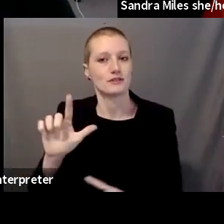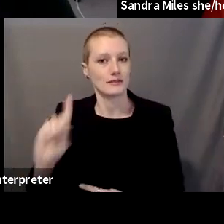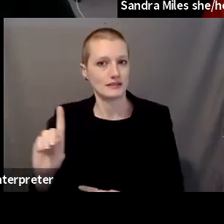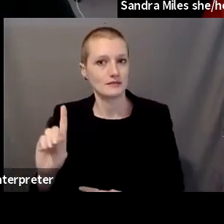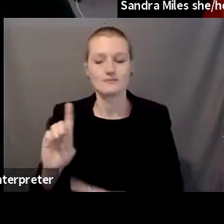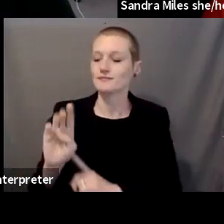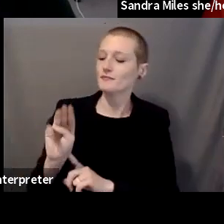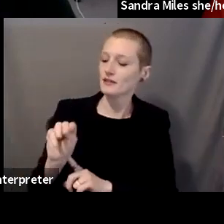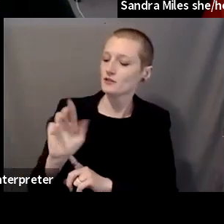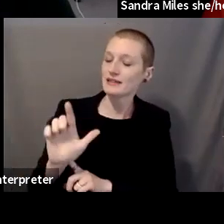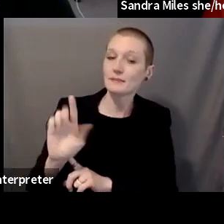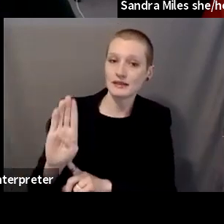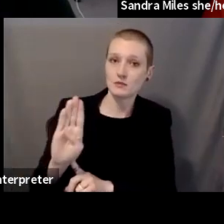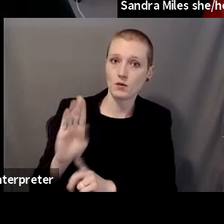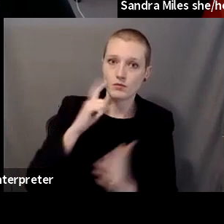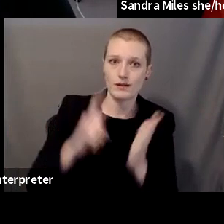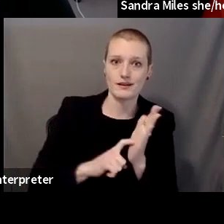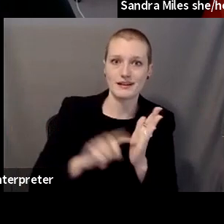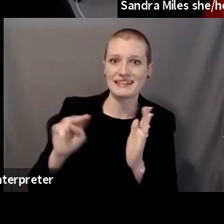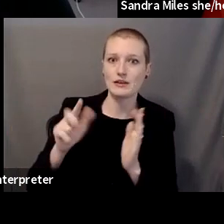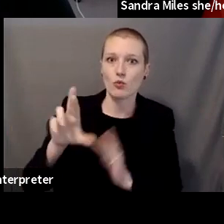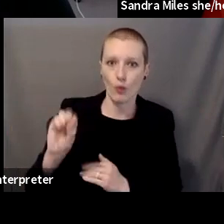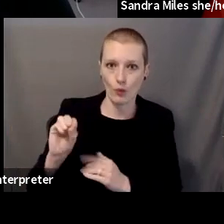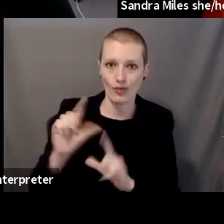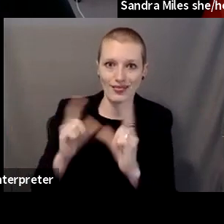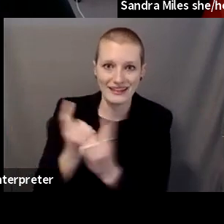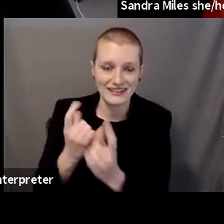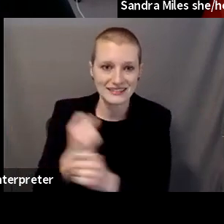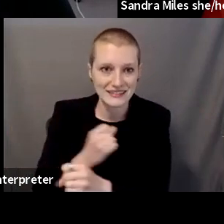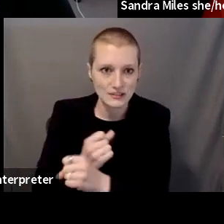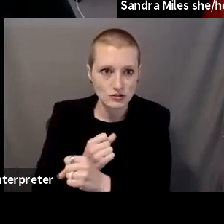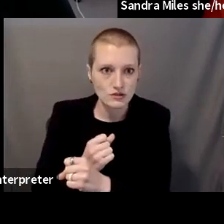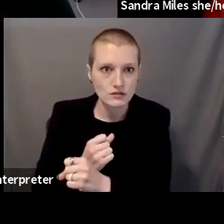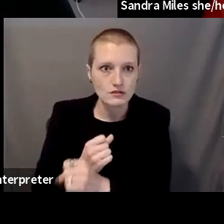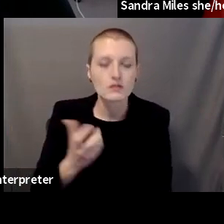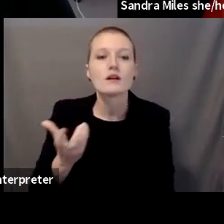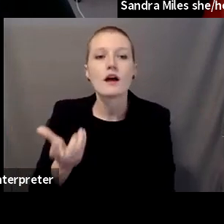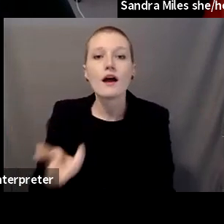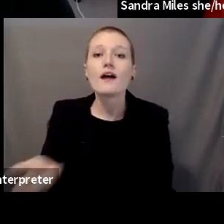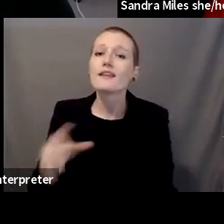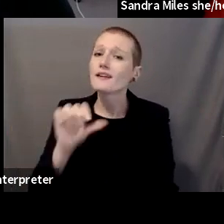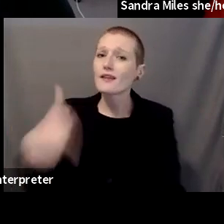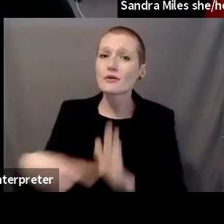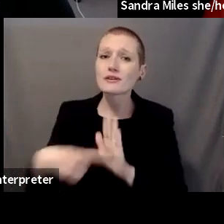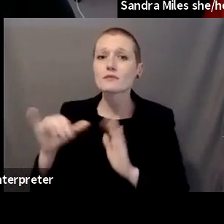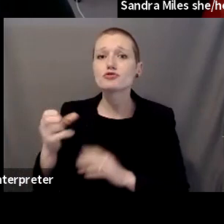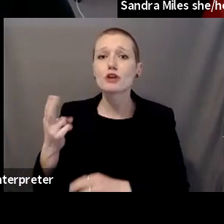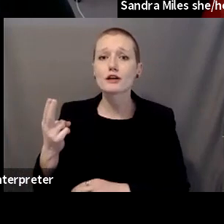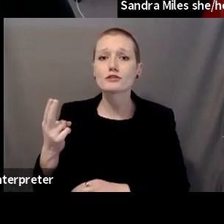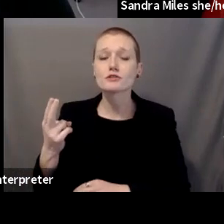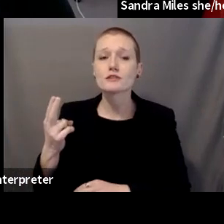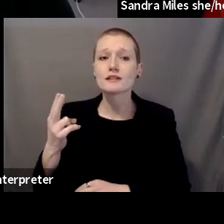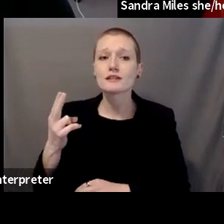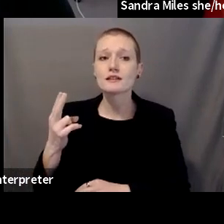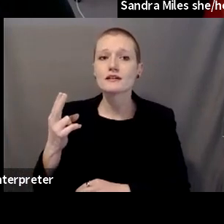Josh Gibson is not the white Babe Ruth. I'm actually the white Josh Gibson. Right. So he acknowledged the greatness of